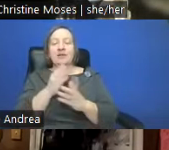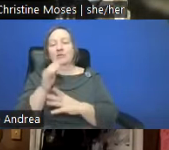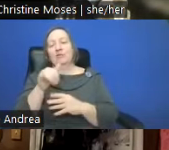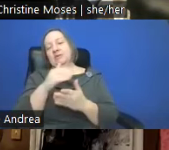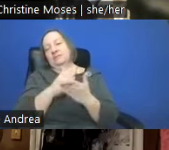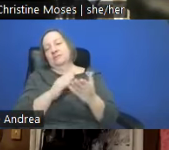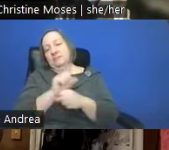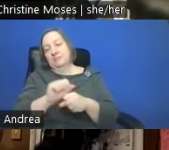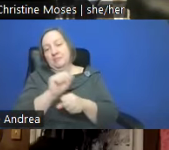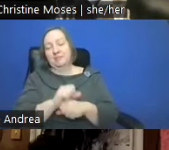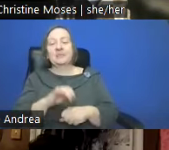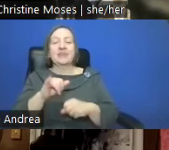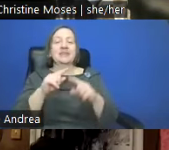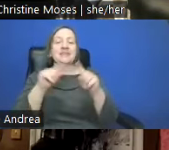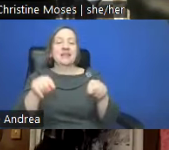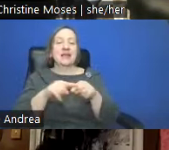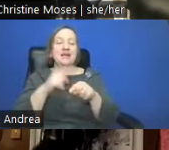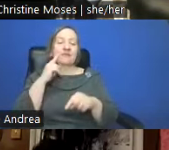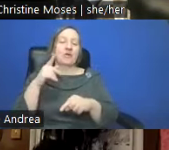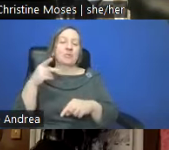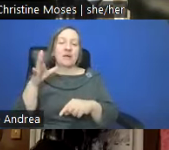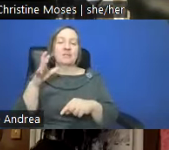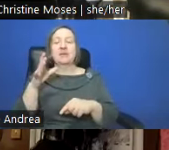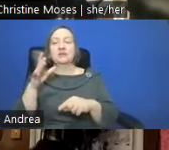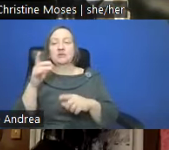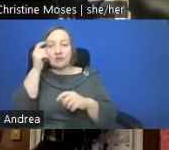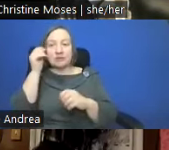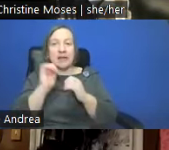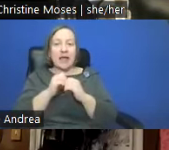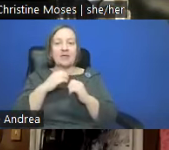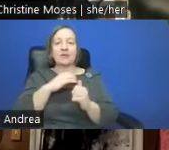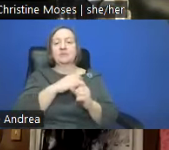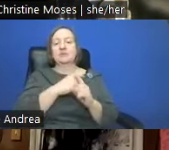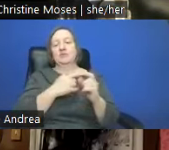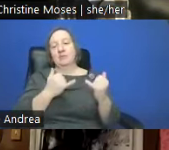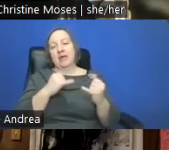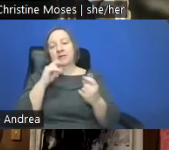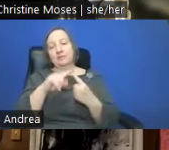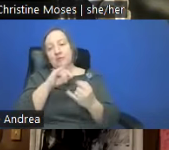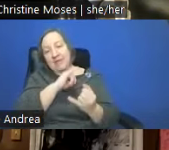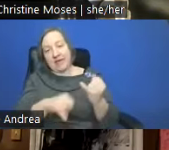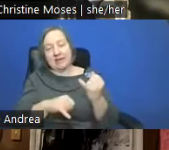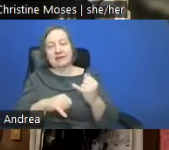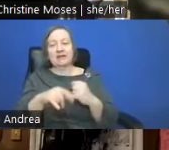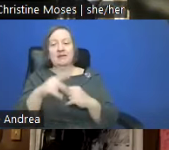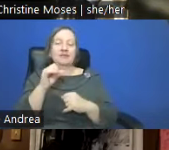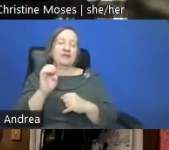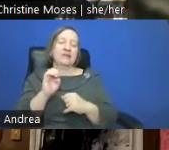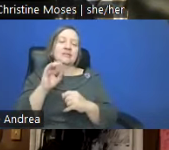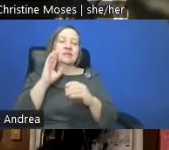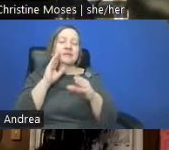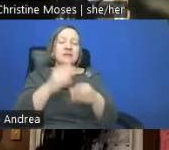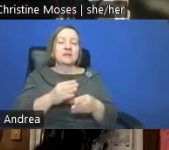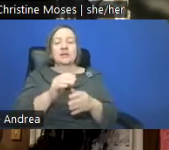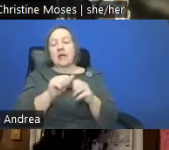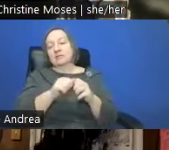work. This slide is for members of the public to be able to understand how the commission gets from now to the end of the phase, which focuses on identifying areas of agreement